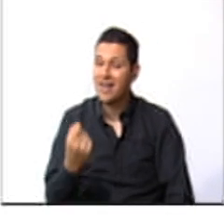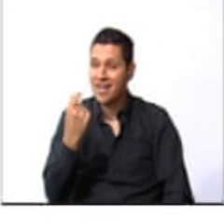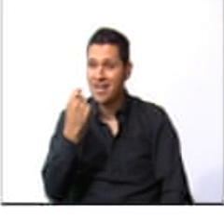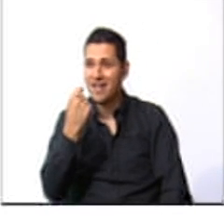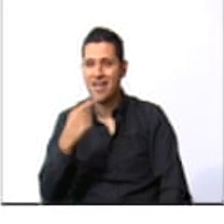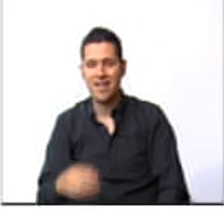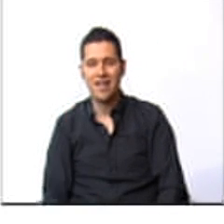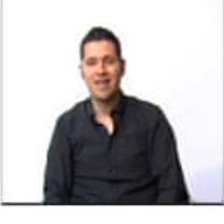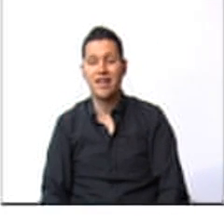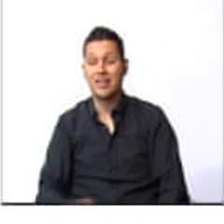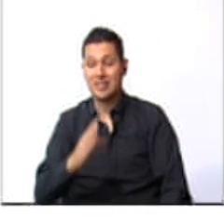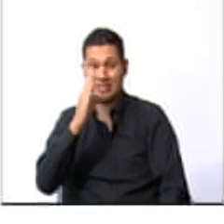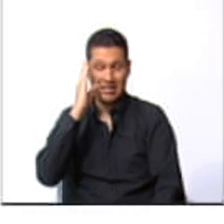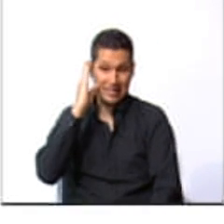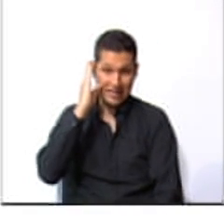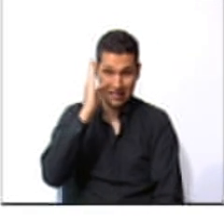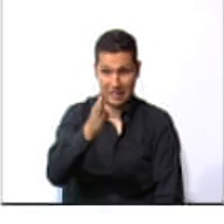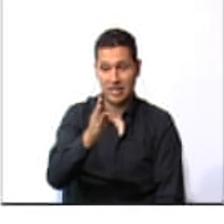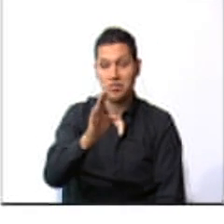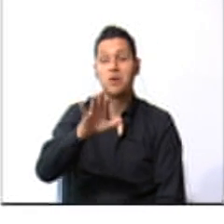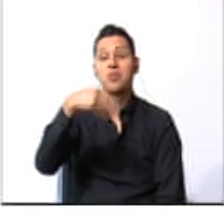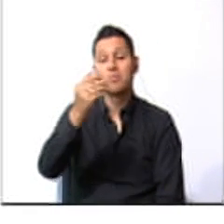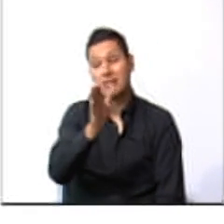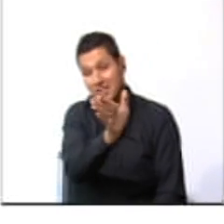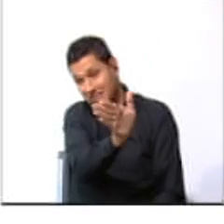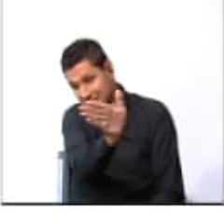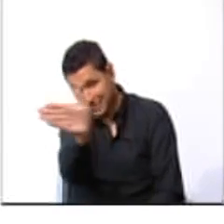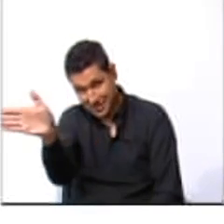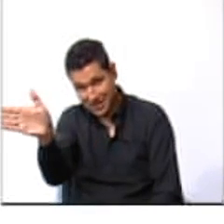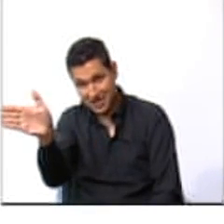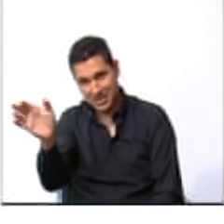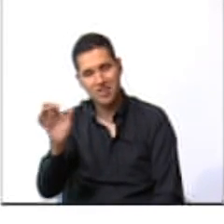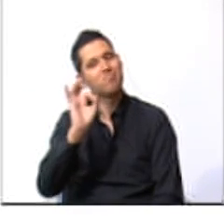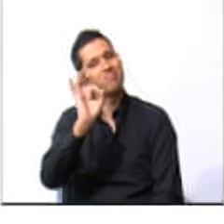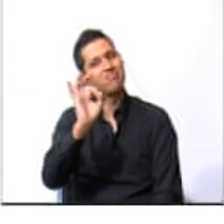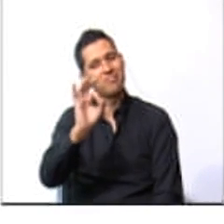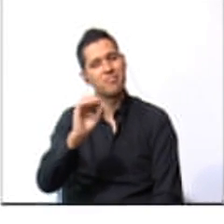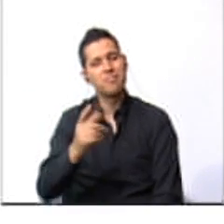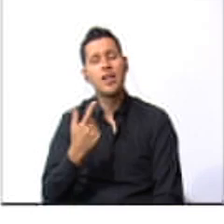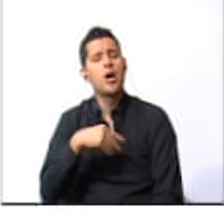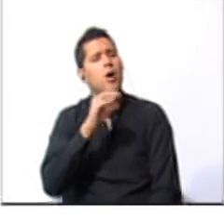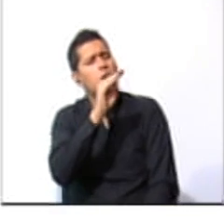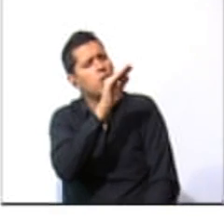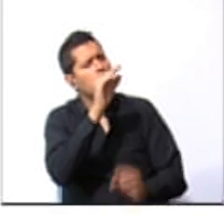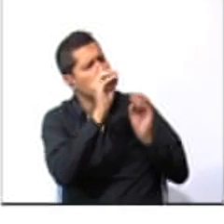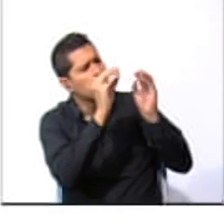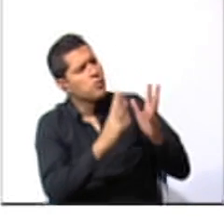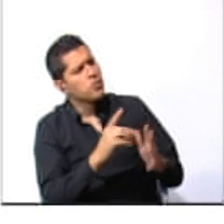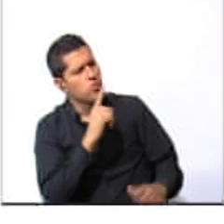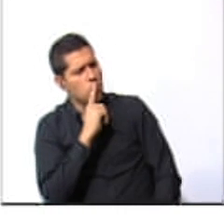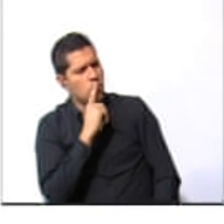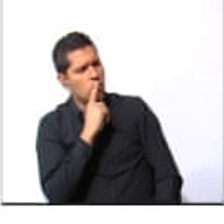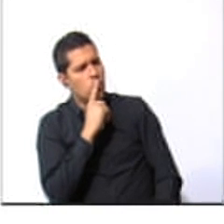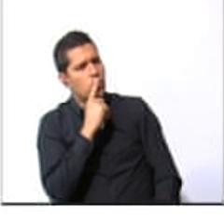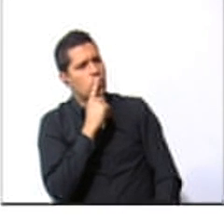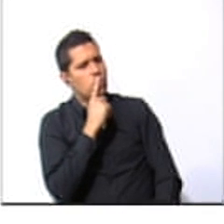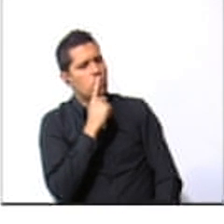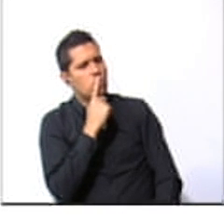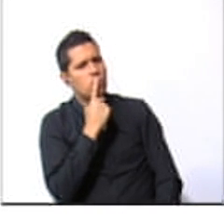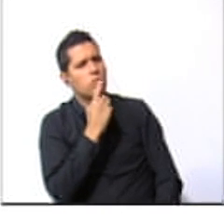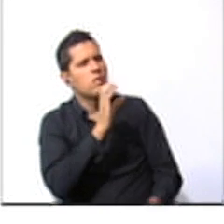Go straight and turn right. Very good. Oh, teacher, how can I get to